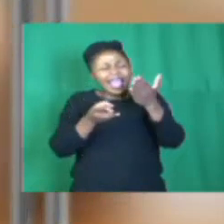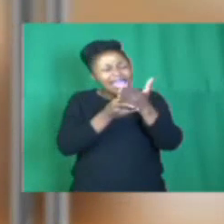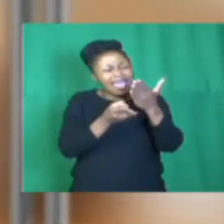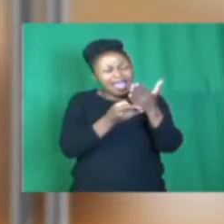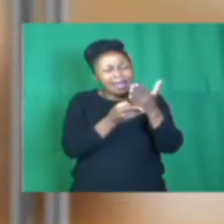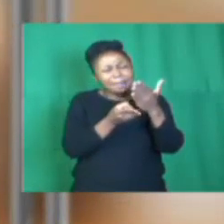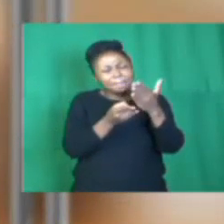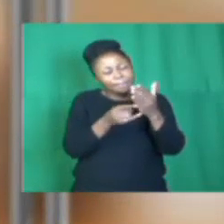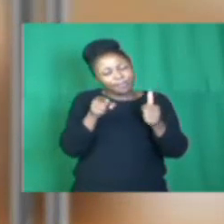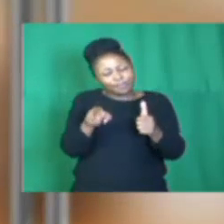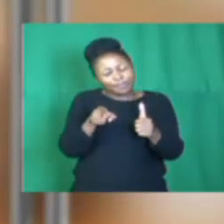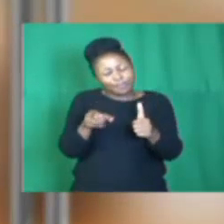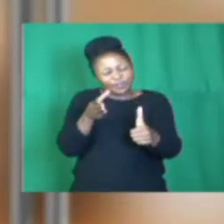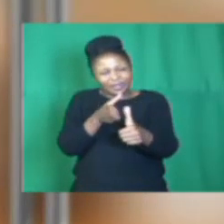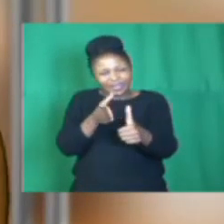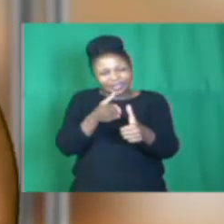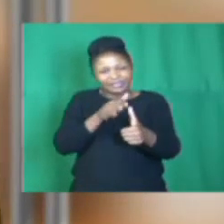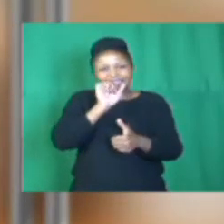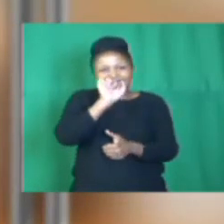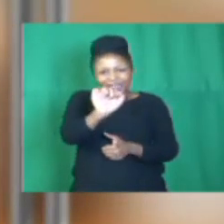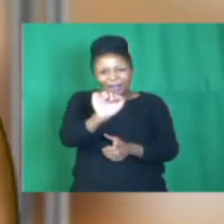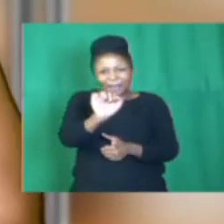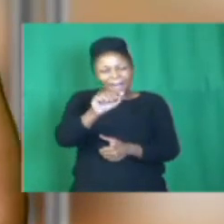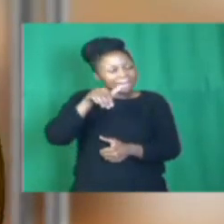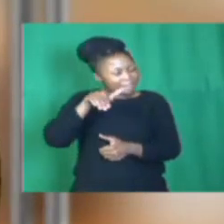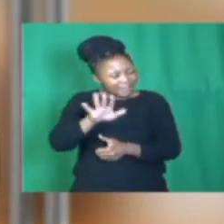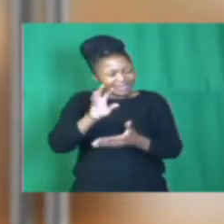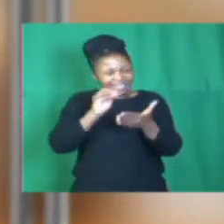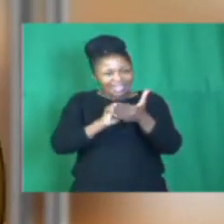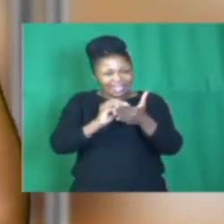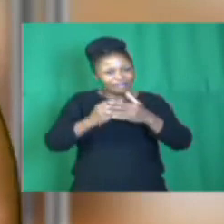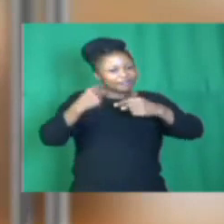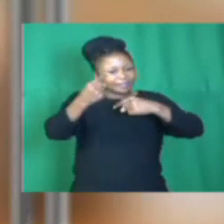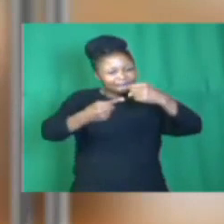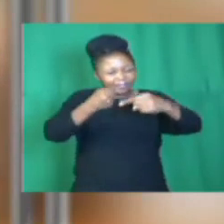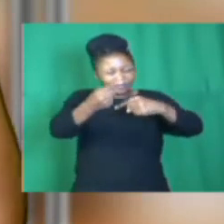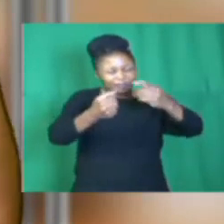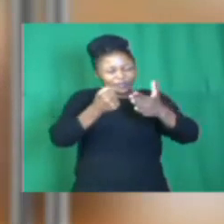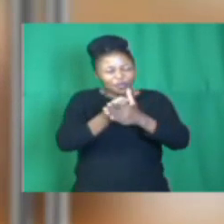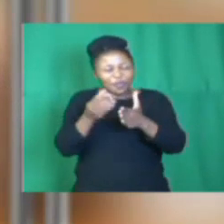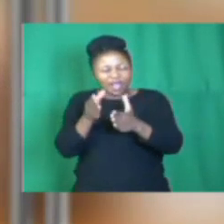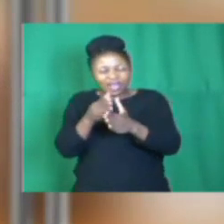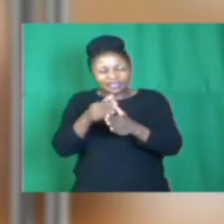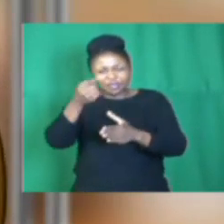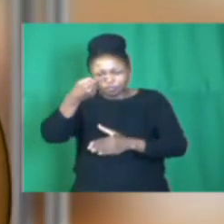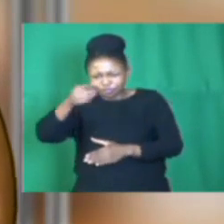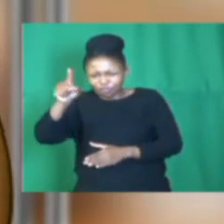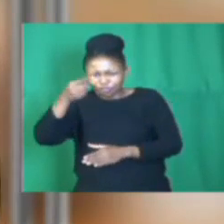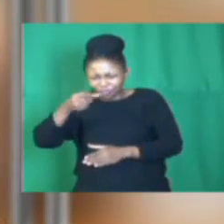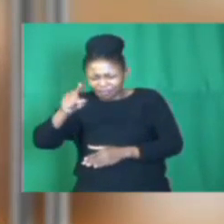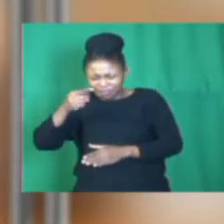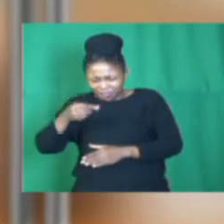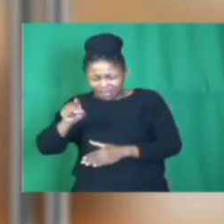always have them so that your answer would be correct. Then again, my dear learner, you